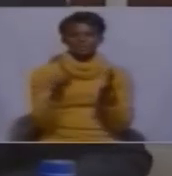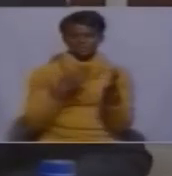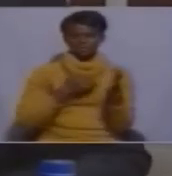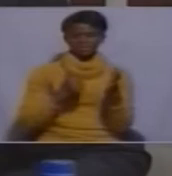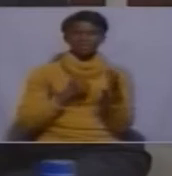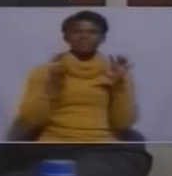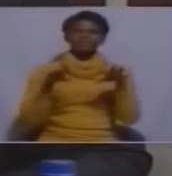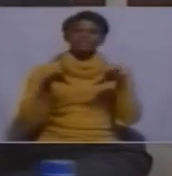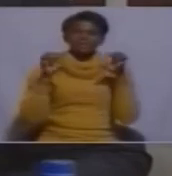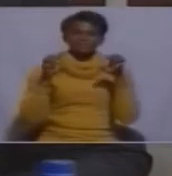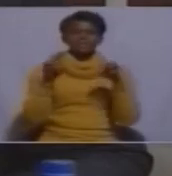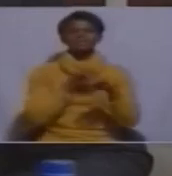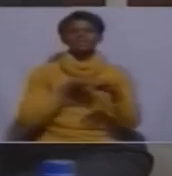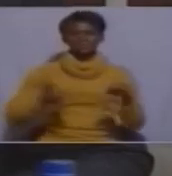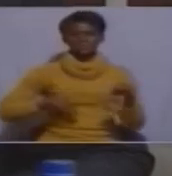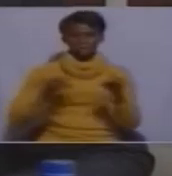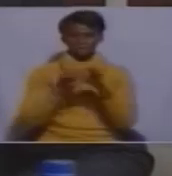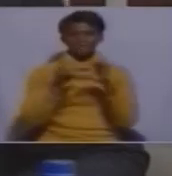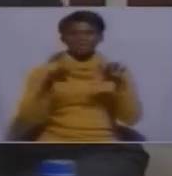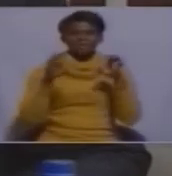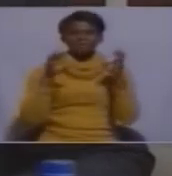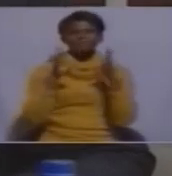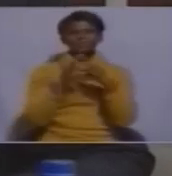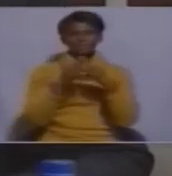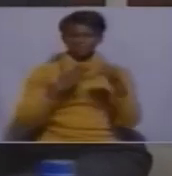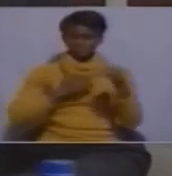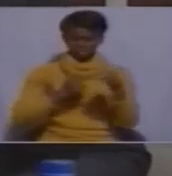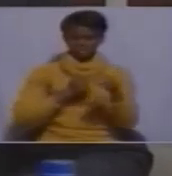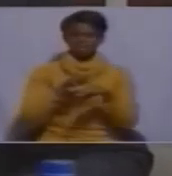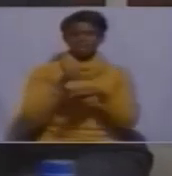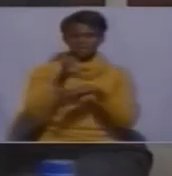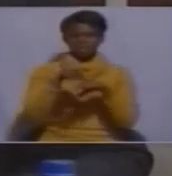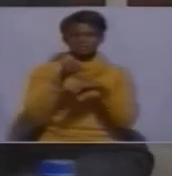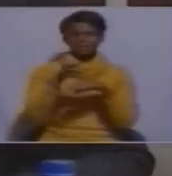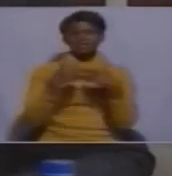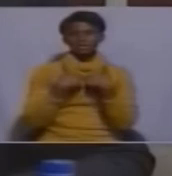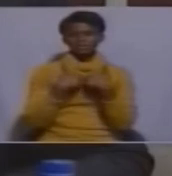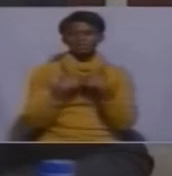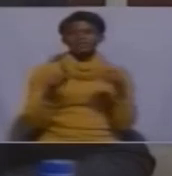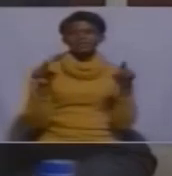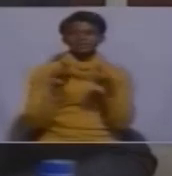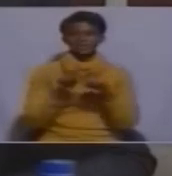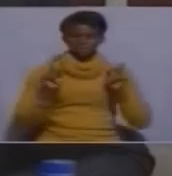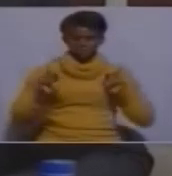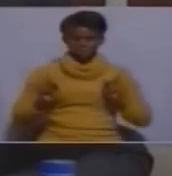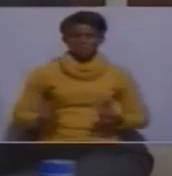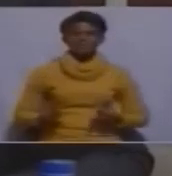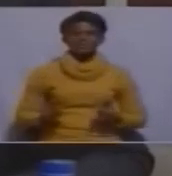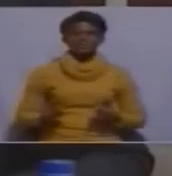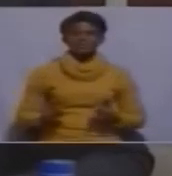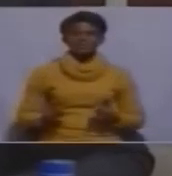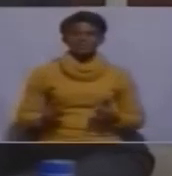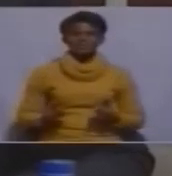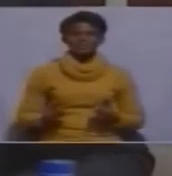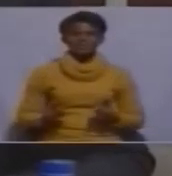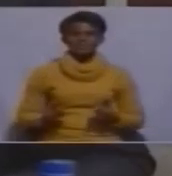cabinet. I'm part of cabinet, so I offer advice there. And then, again, if any person